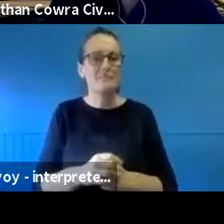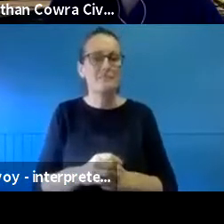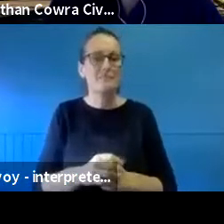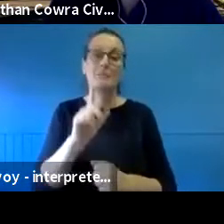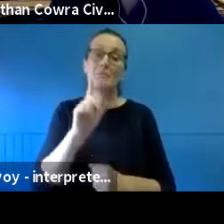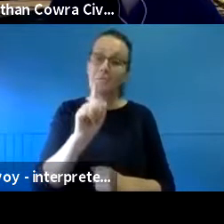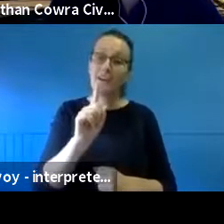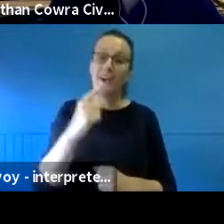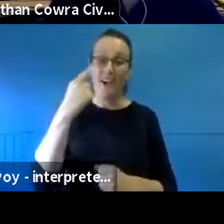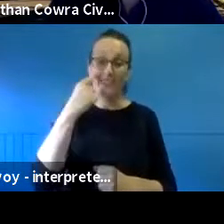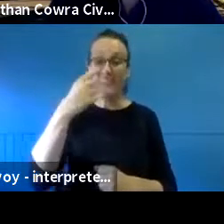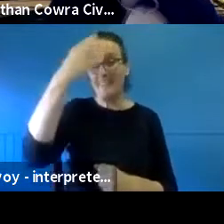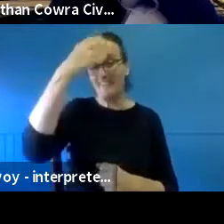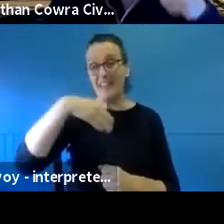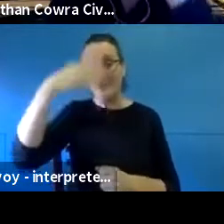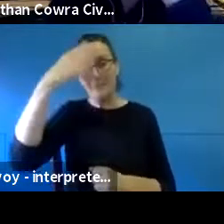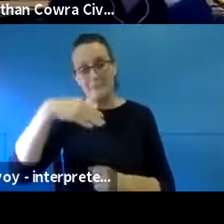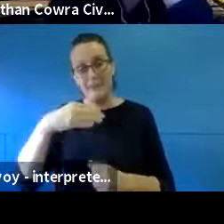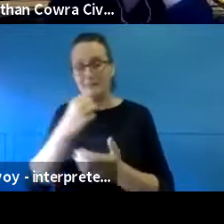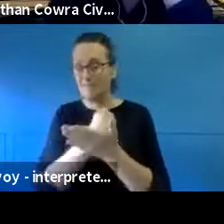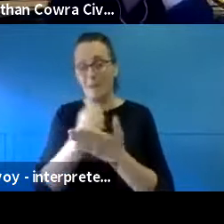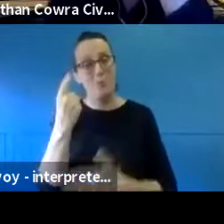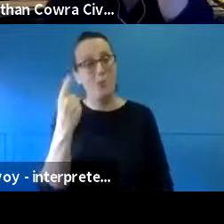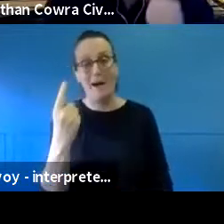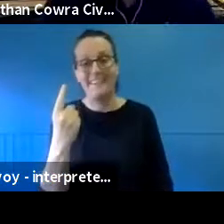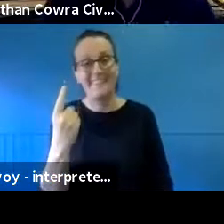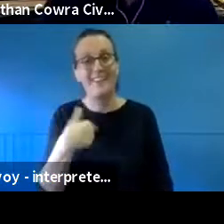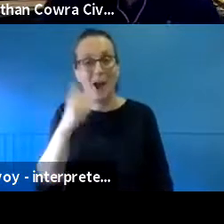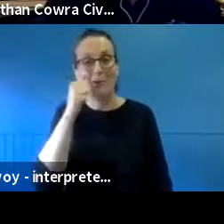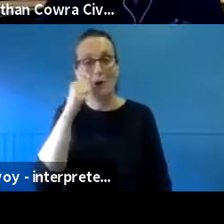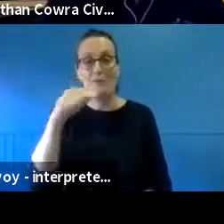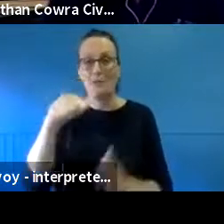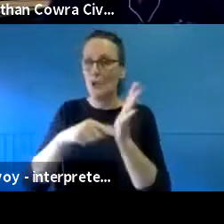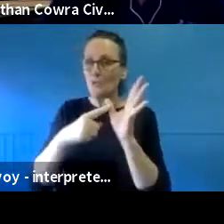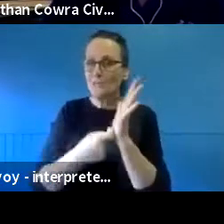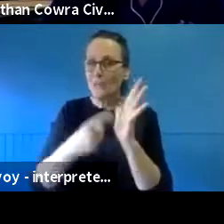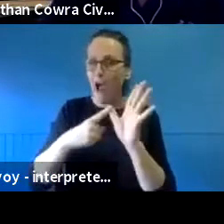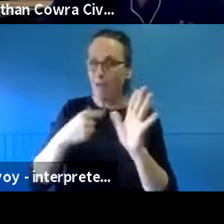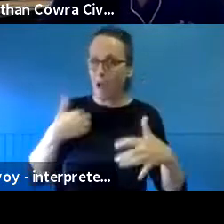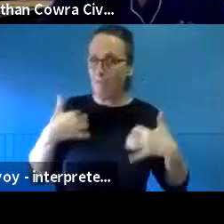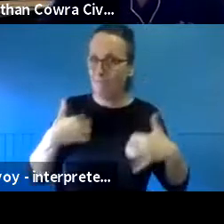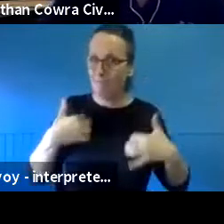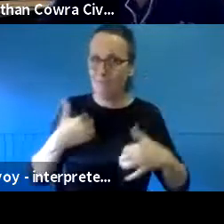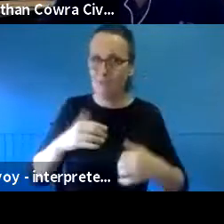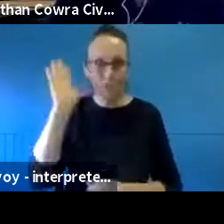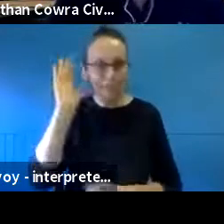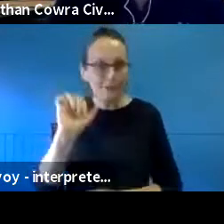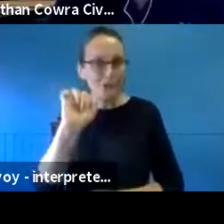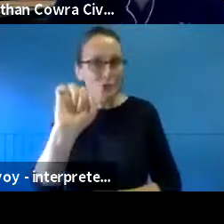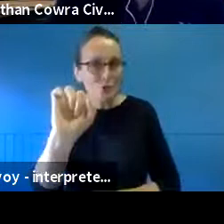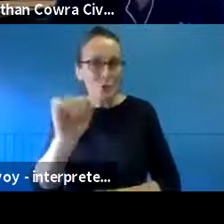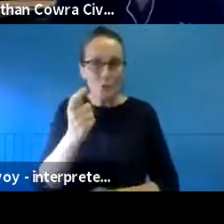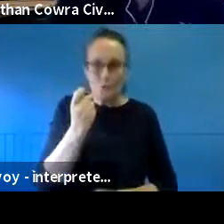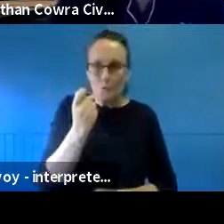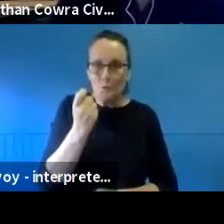think, being in person. And I think that, Tara, I'm quite excited to hear that you're on the cusp